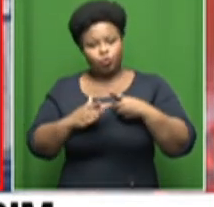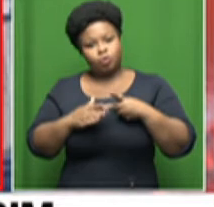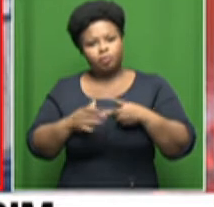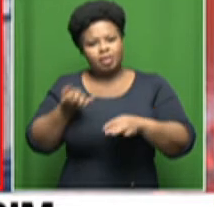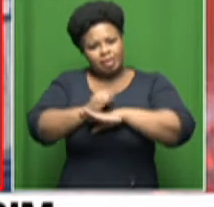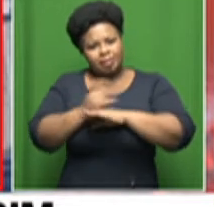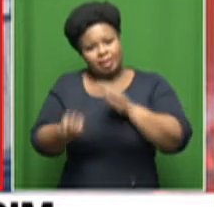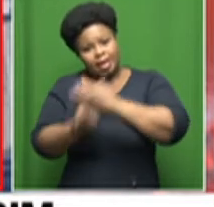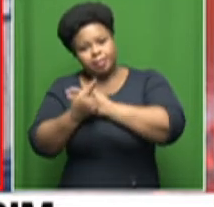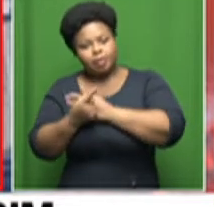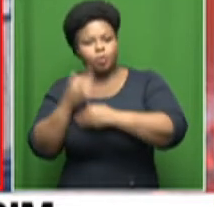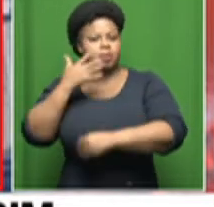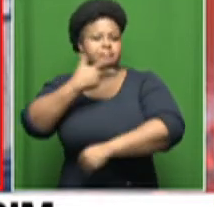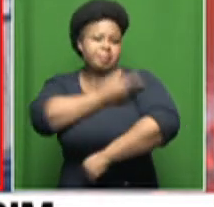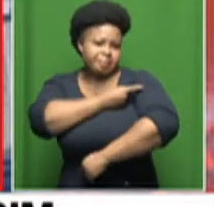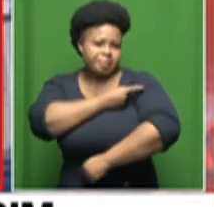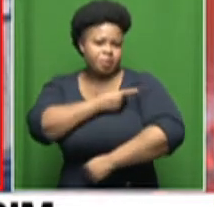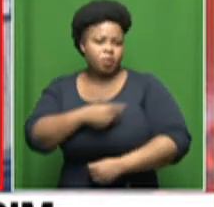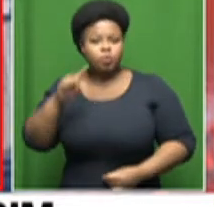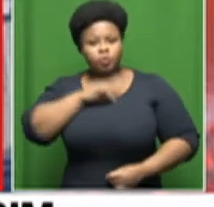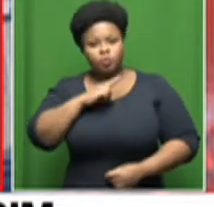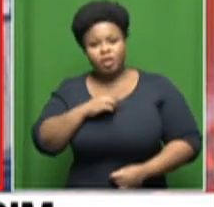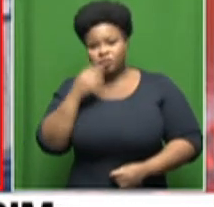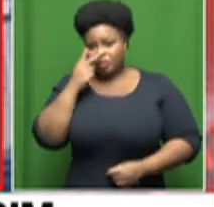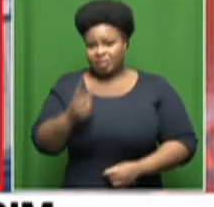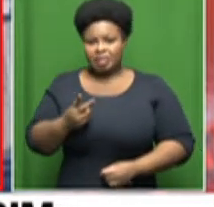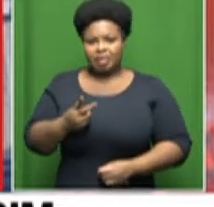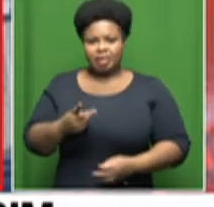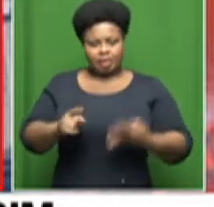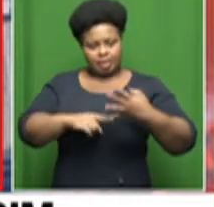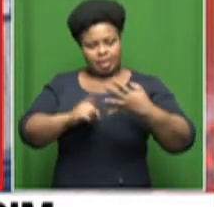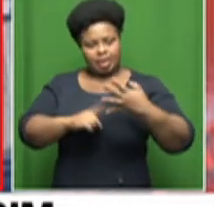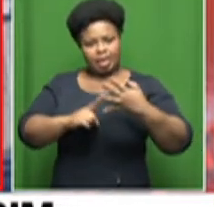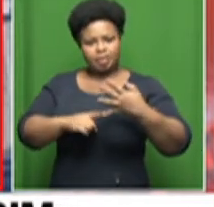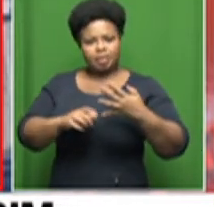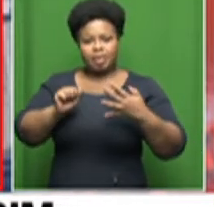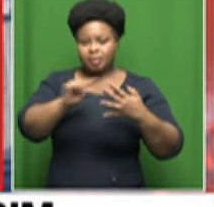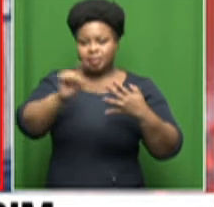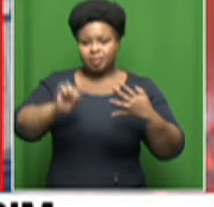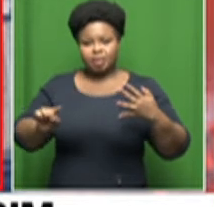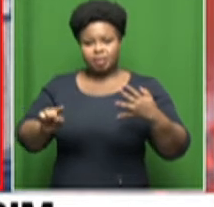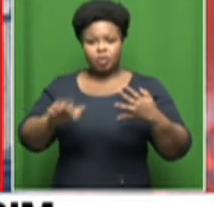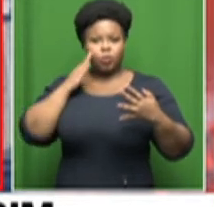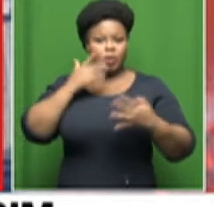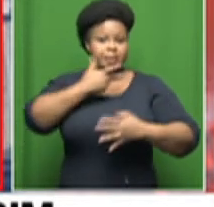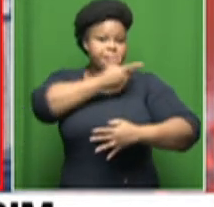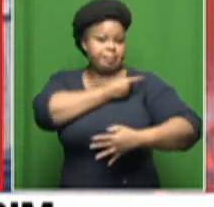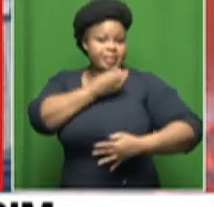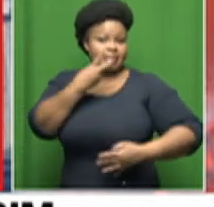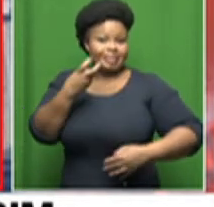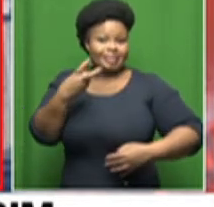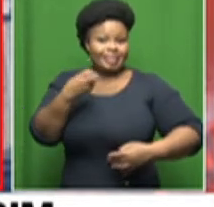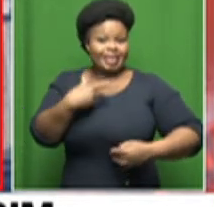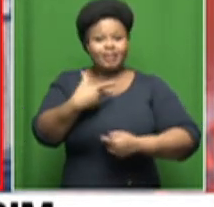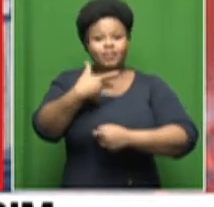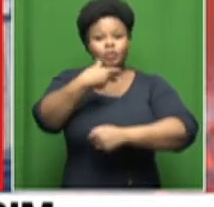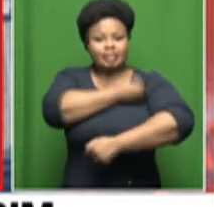after vaccination. In fact, if you look at AstraZeneca, at 2 weeks after the second dose, they